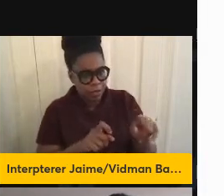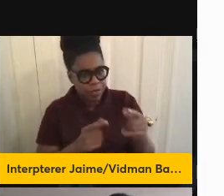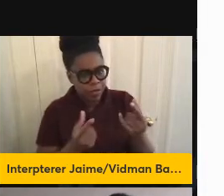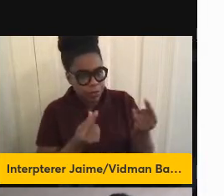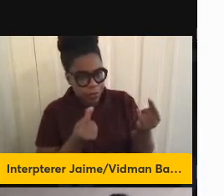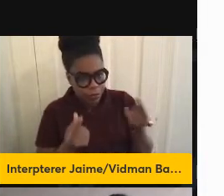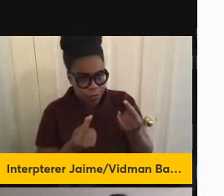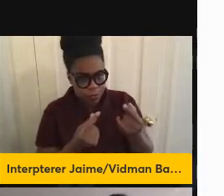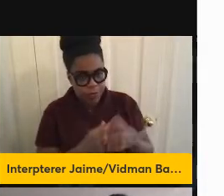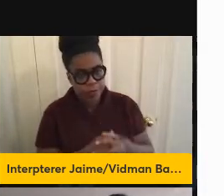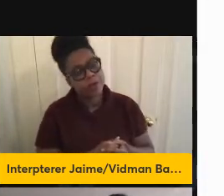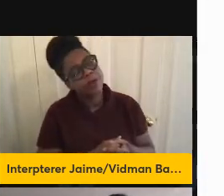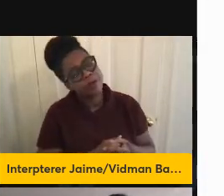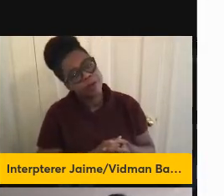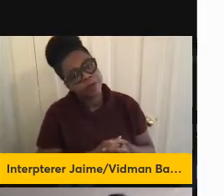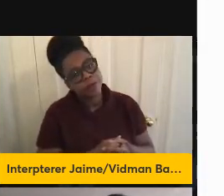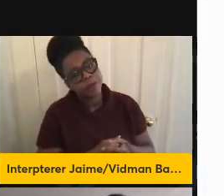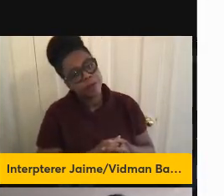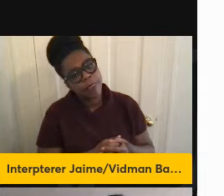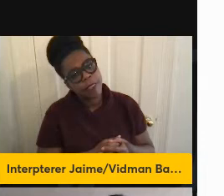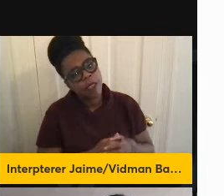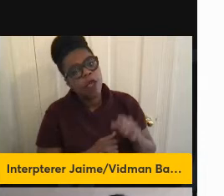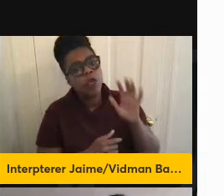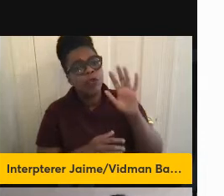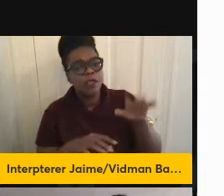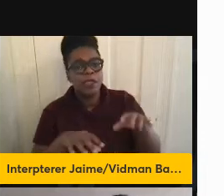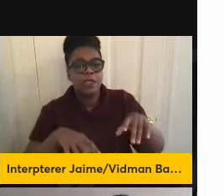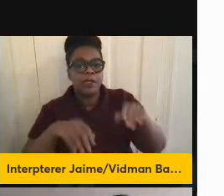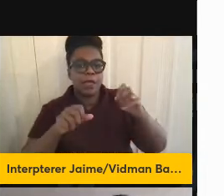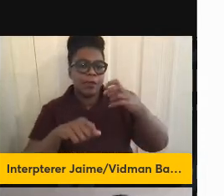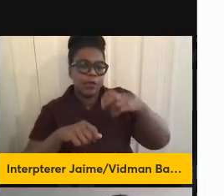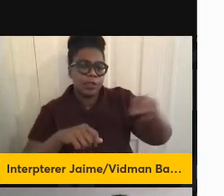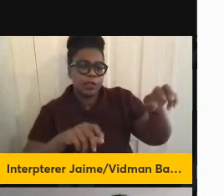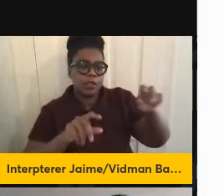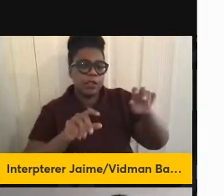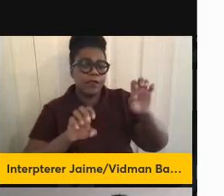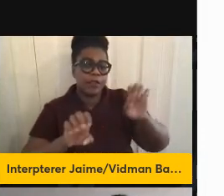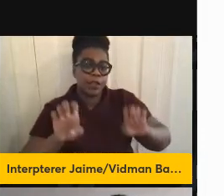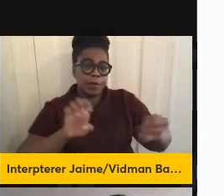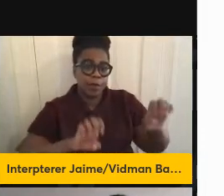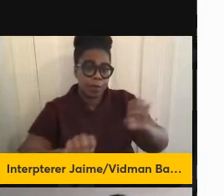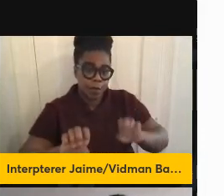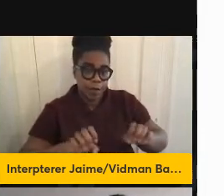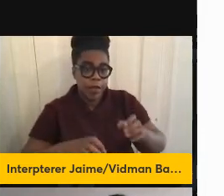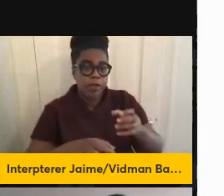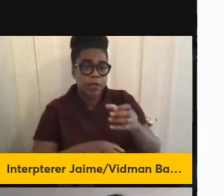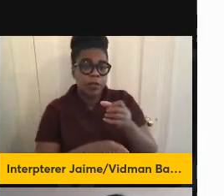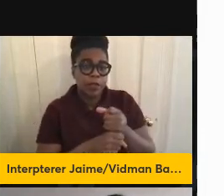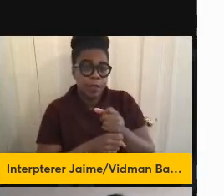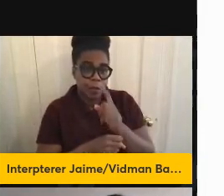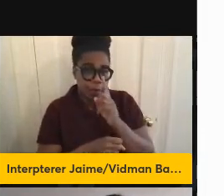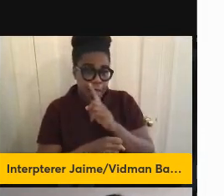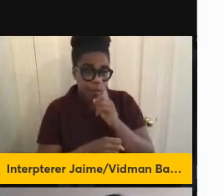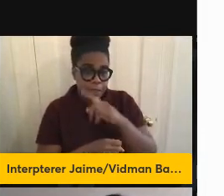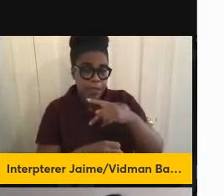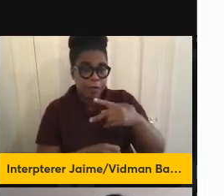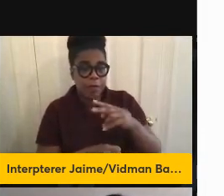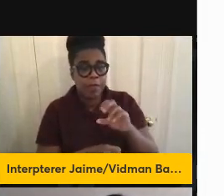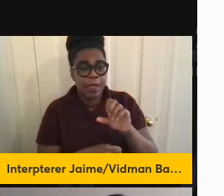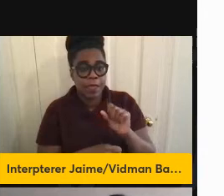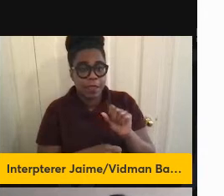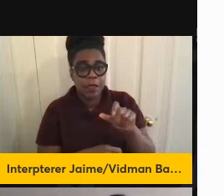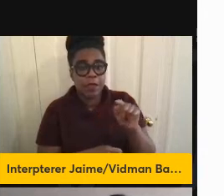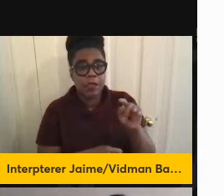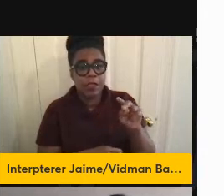we did an adoptive transfer experiment where recipient mice are treated with PBS or recombinant